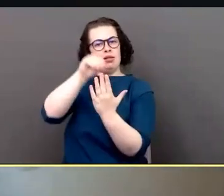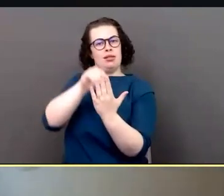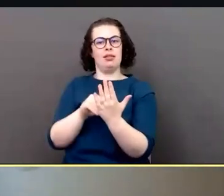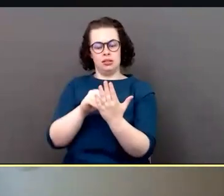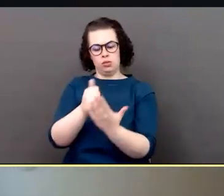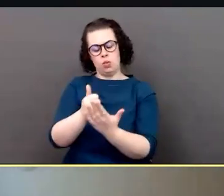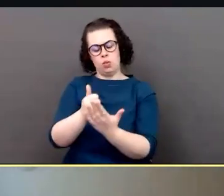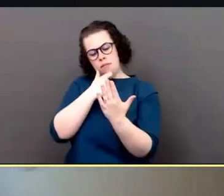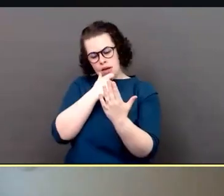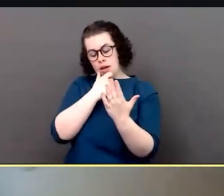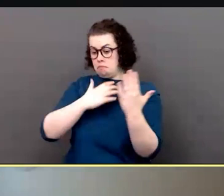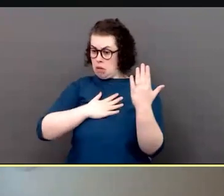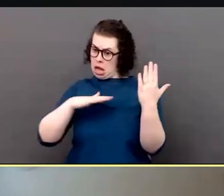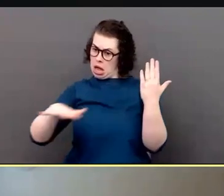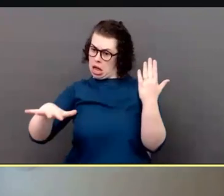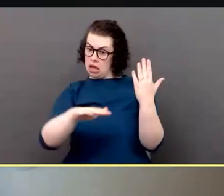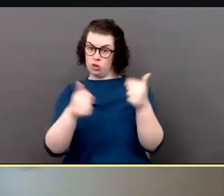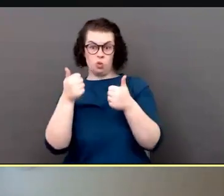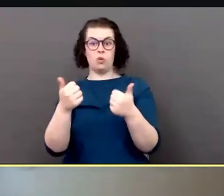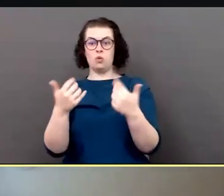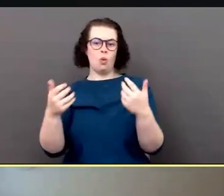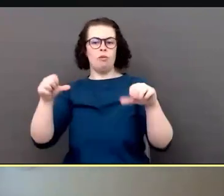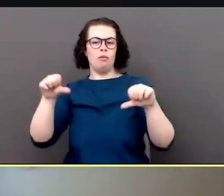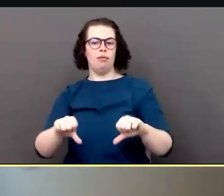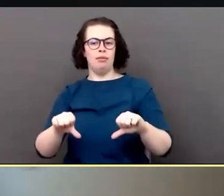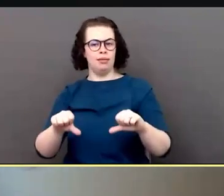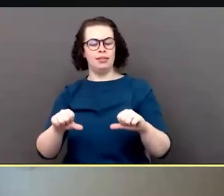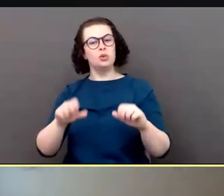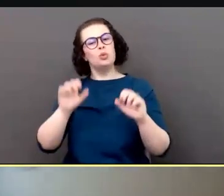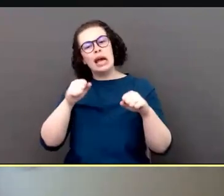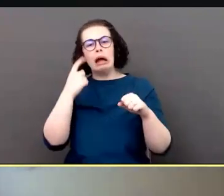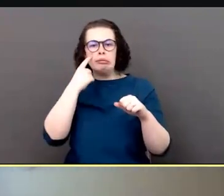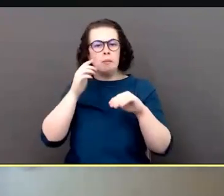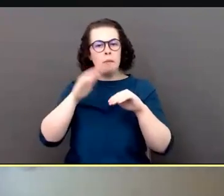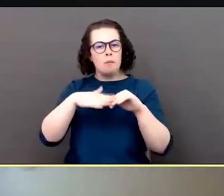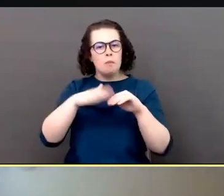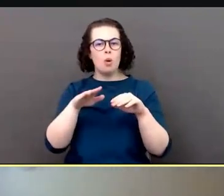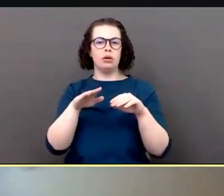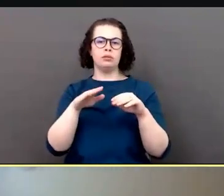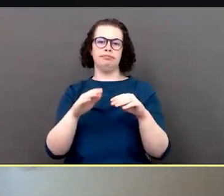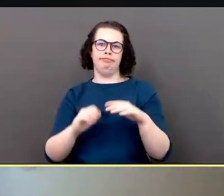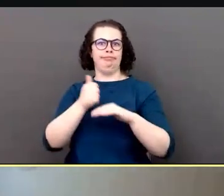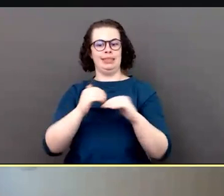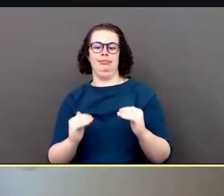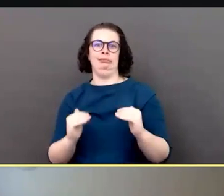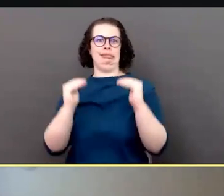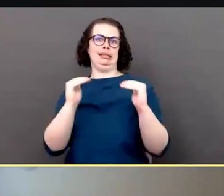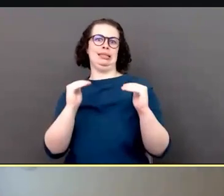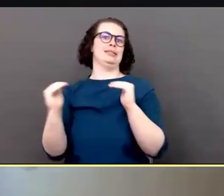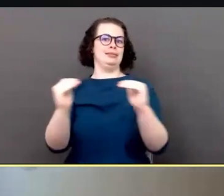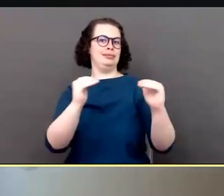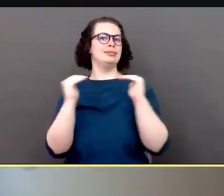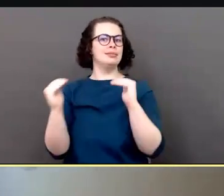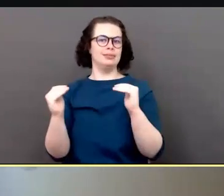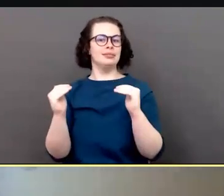at what's the way of the standardized way of doing it, maybe on the local jurisdiction. You can't always